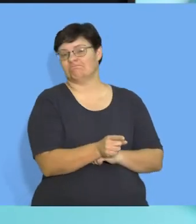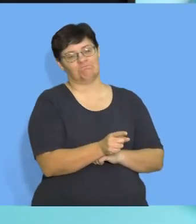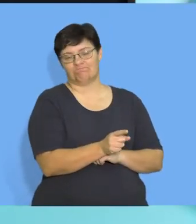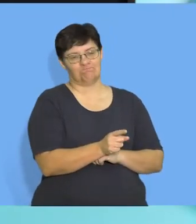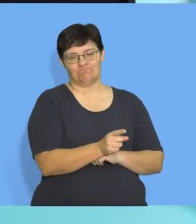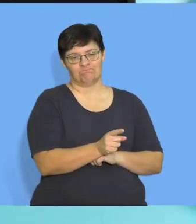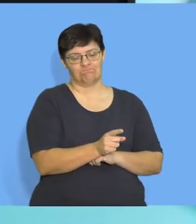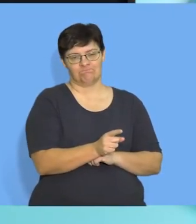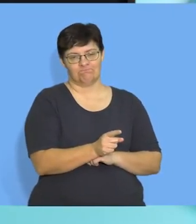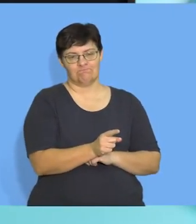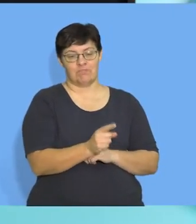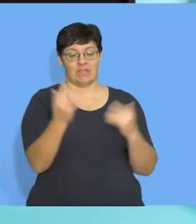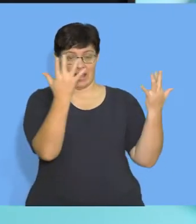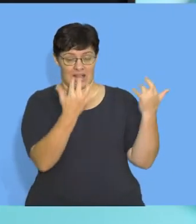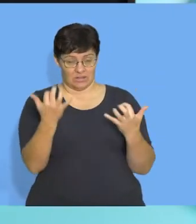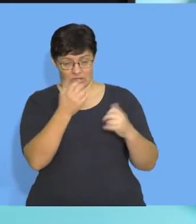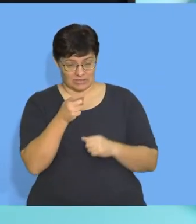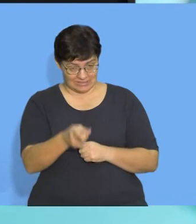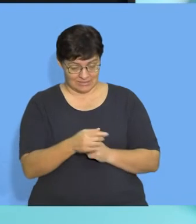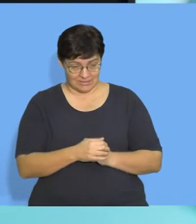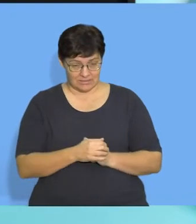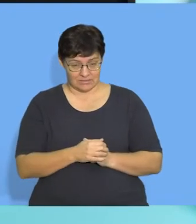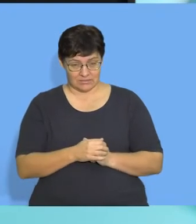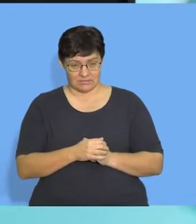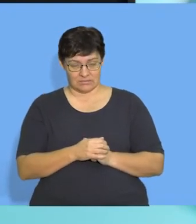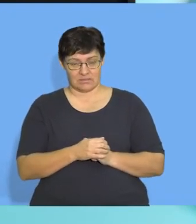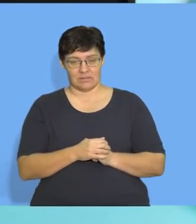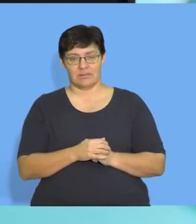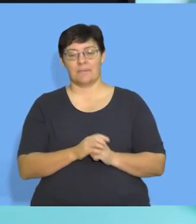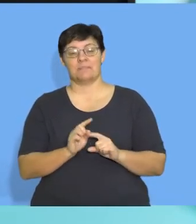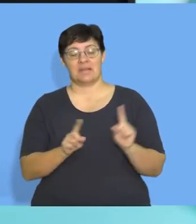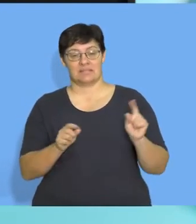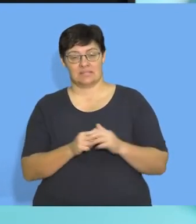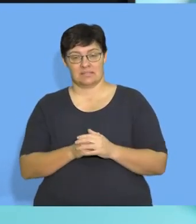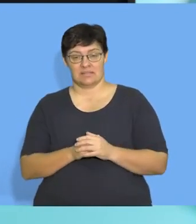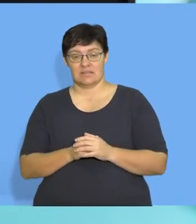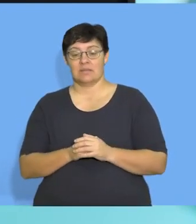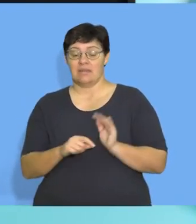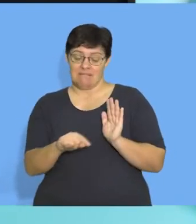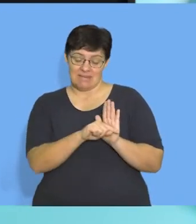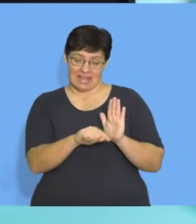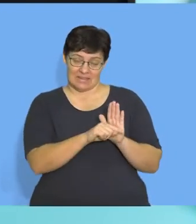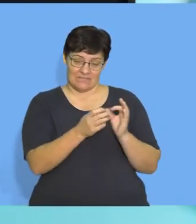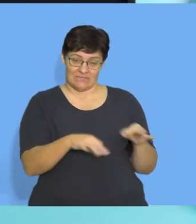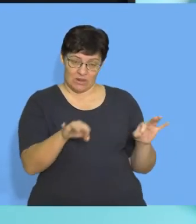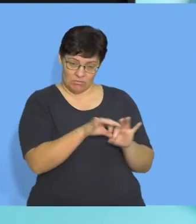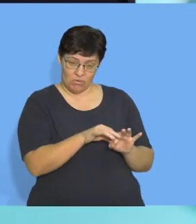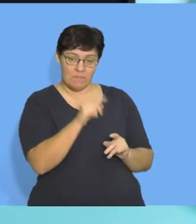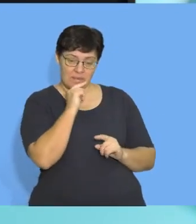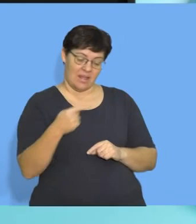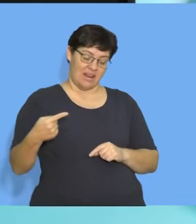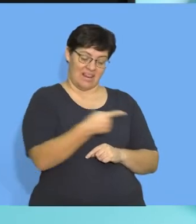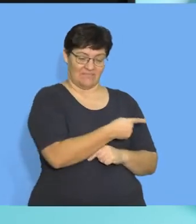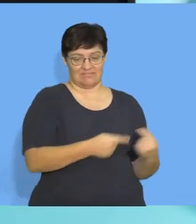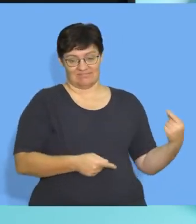I have to do a calculation with this, then I use it. But this negative value gives me direction. So